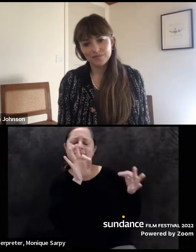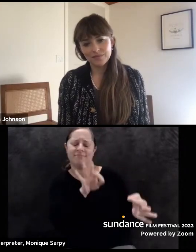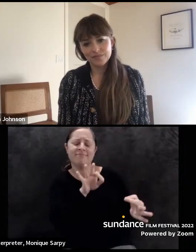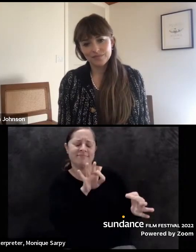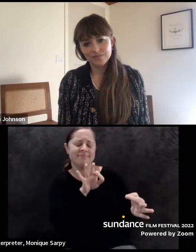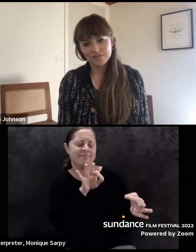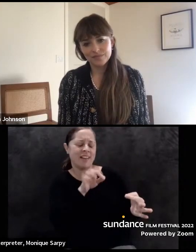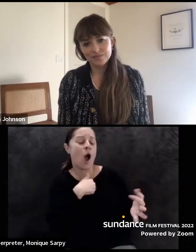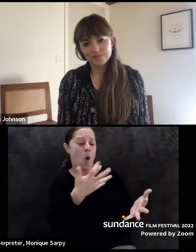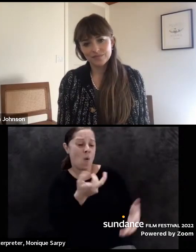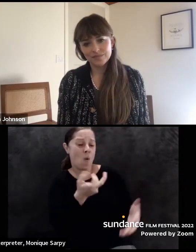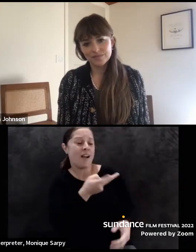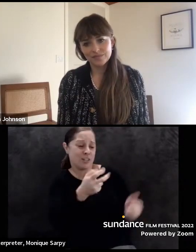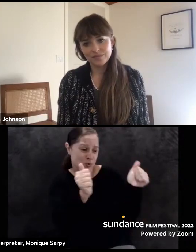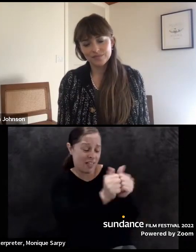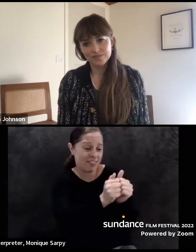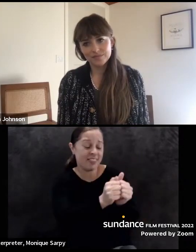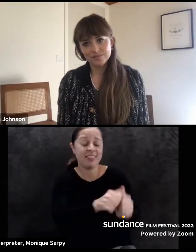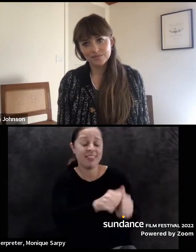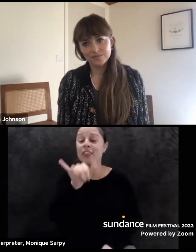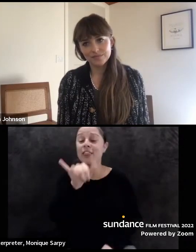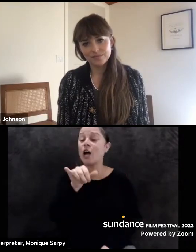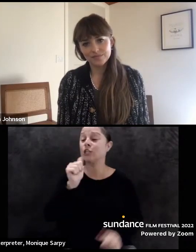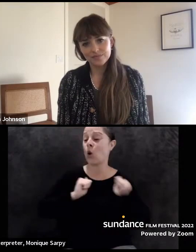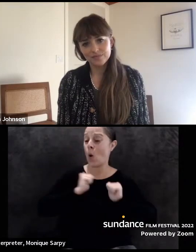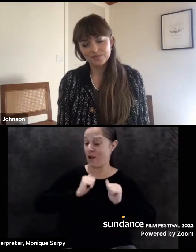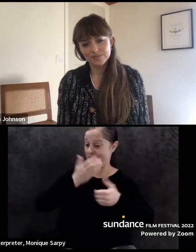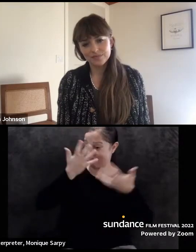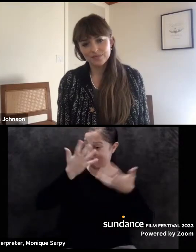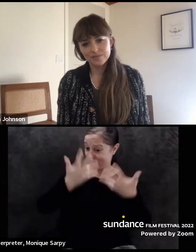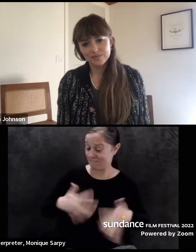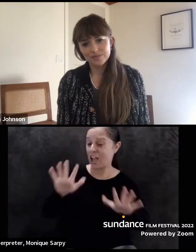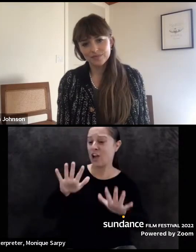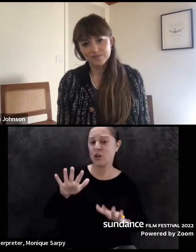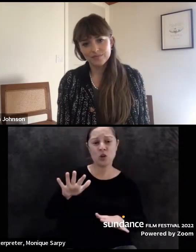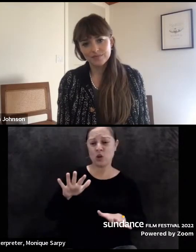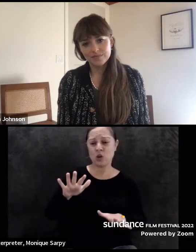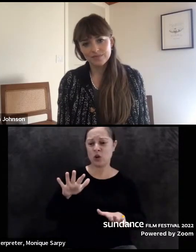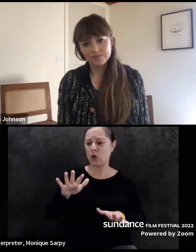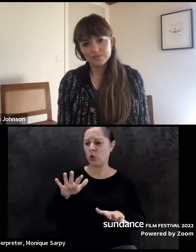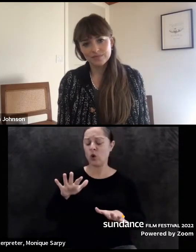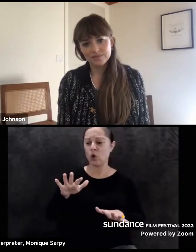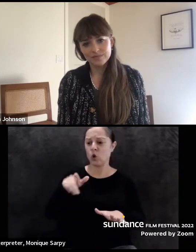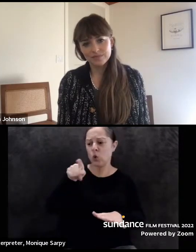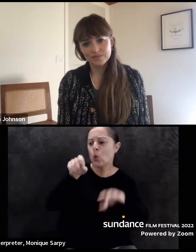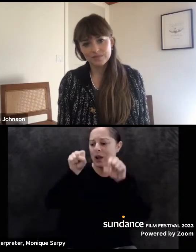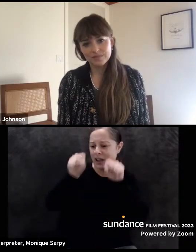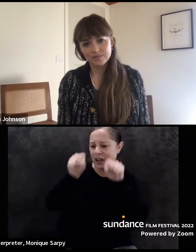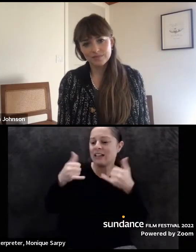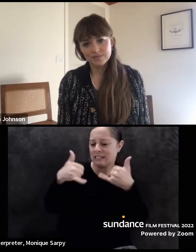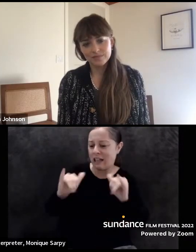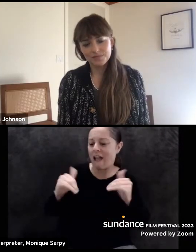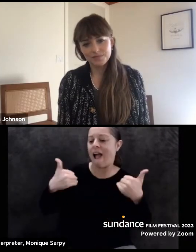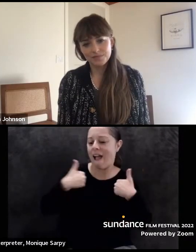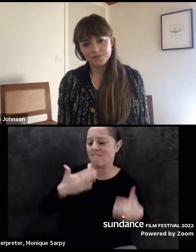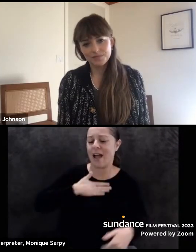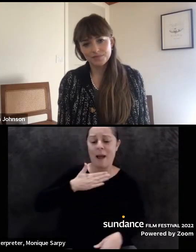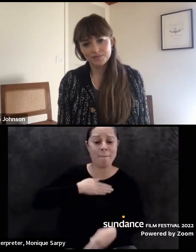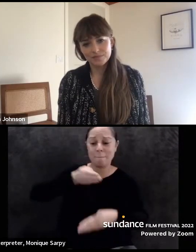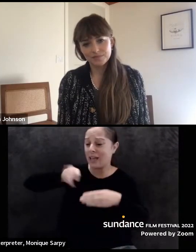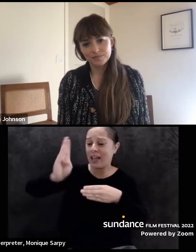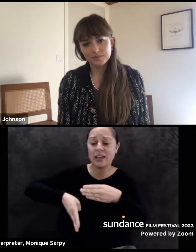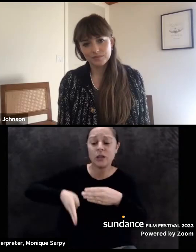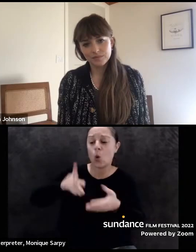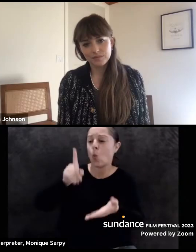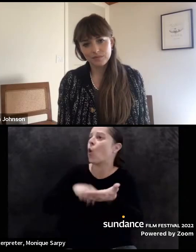the way this show ended, and I love the whole idea of you can have your happy ending. You can make your happy ending what you want.